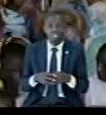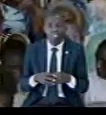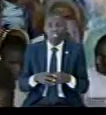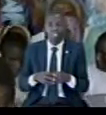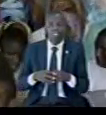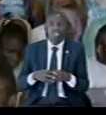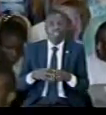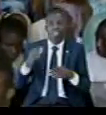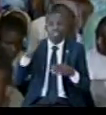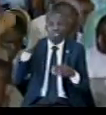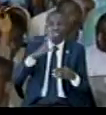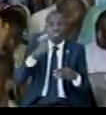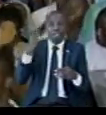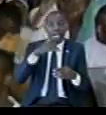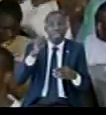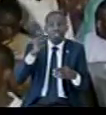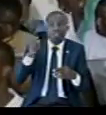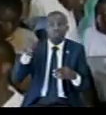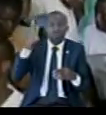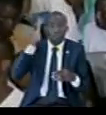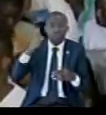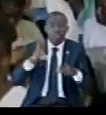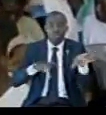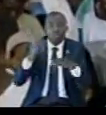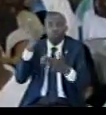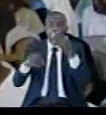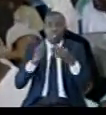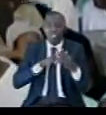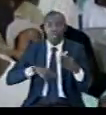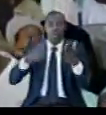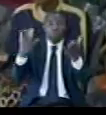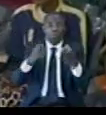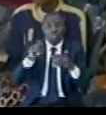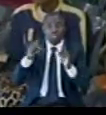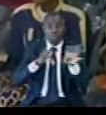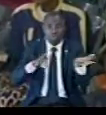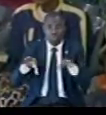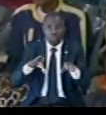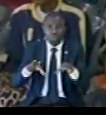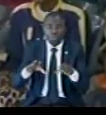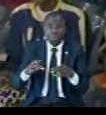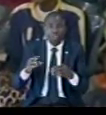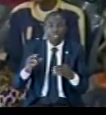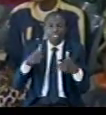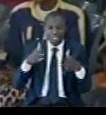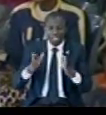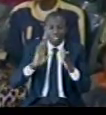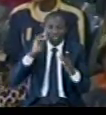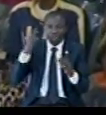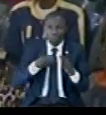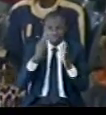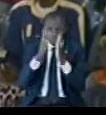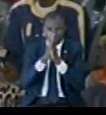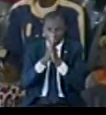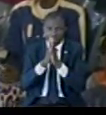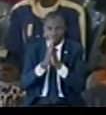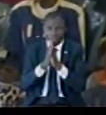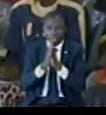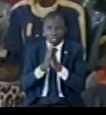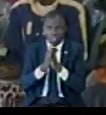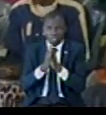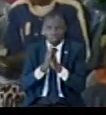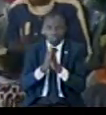Willing? And you'll do what the Lord wants you to do? Heads bowed and eyes